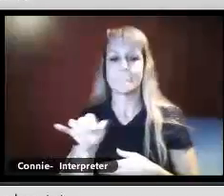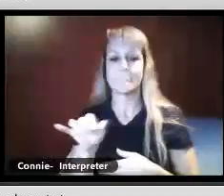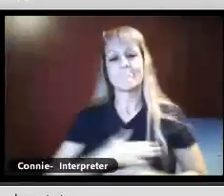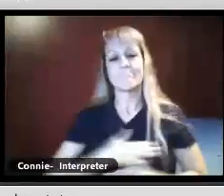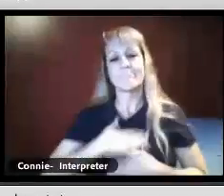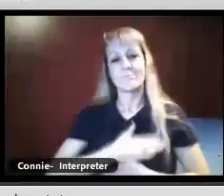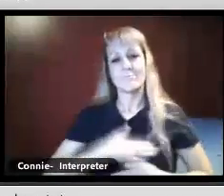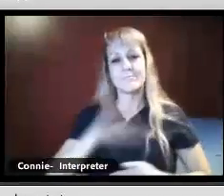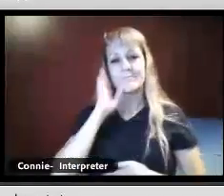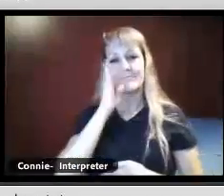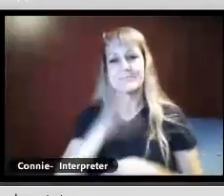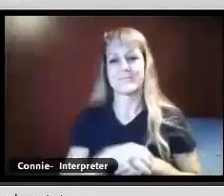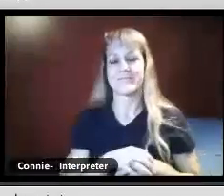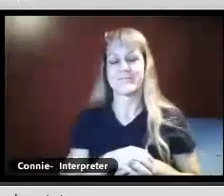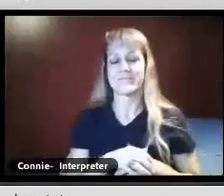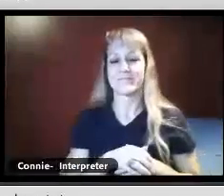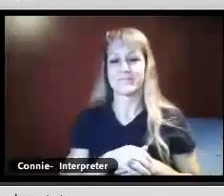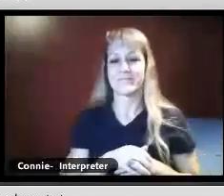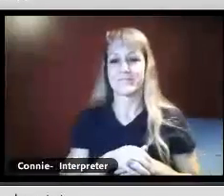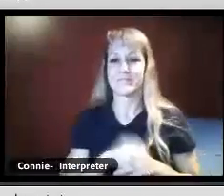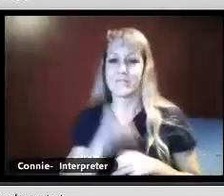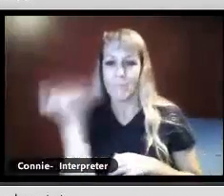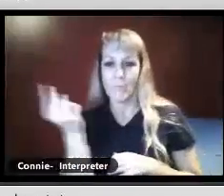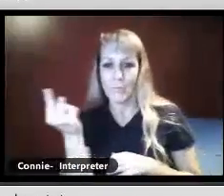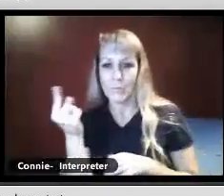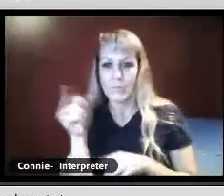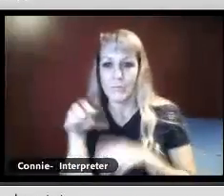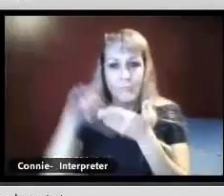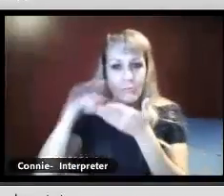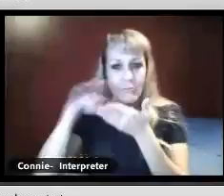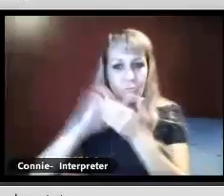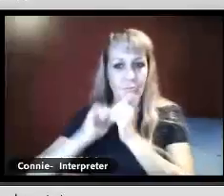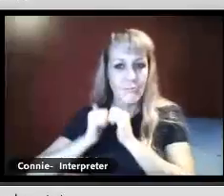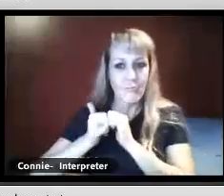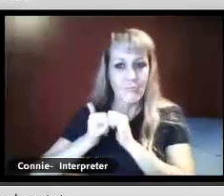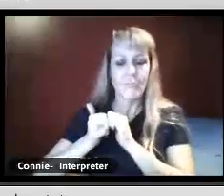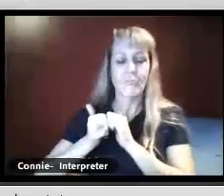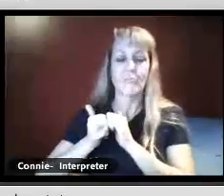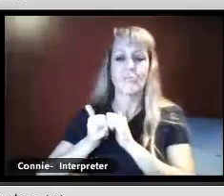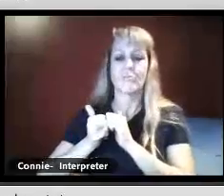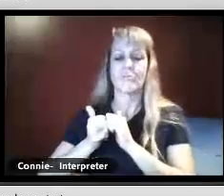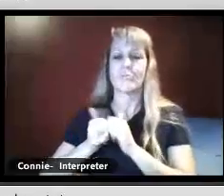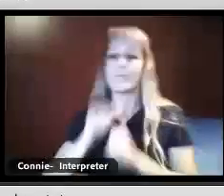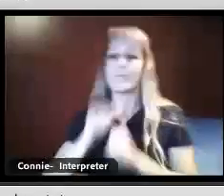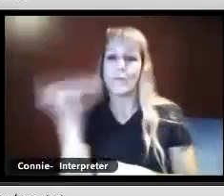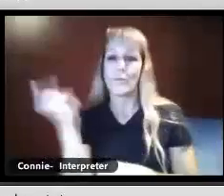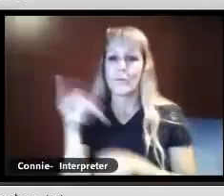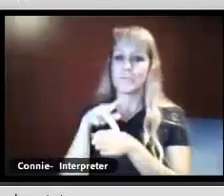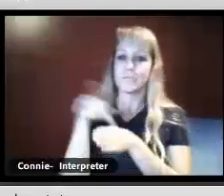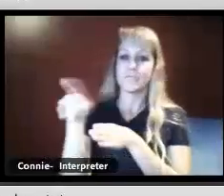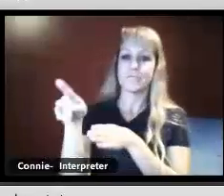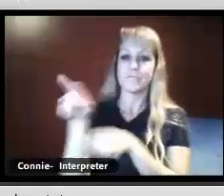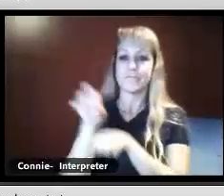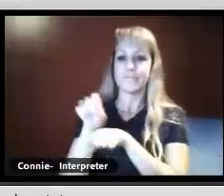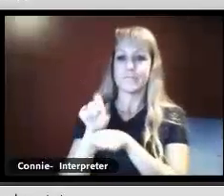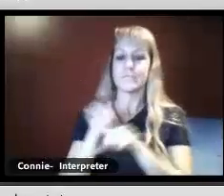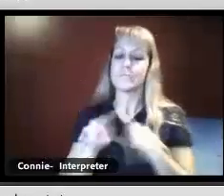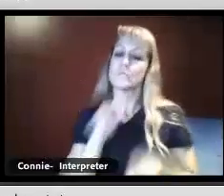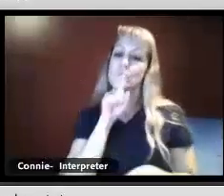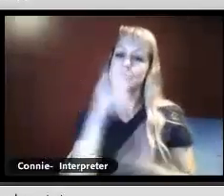enjoyable and not merely an exercise in learning how to be not merely a professional duty, but something that you'll